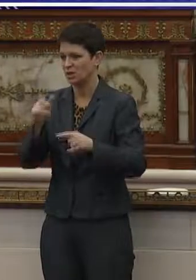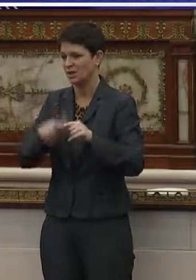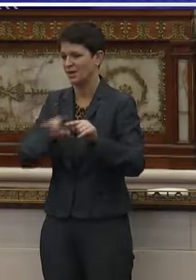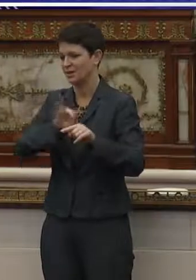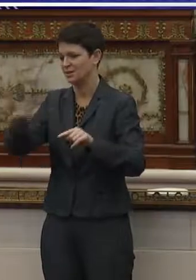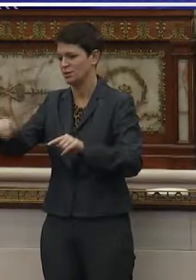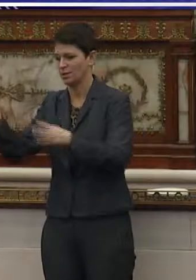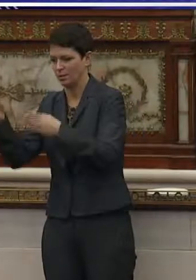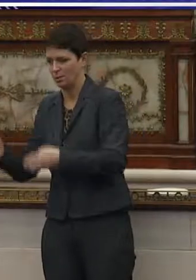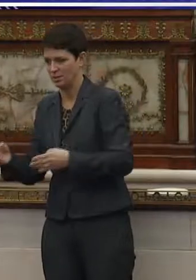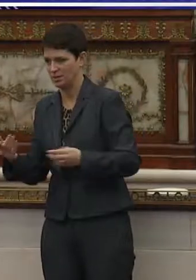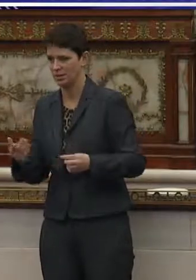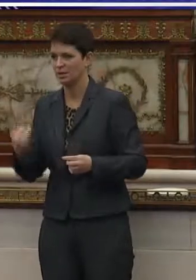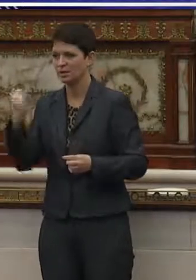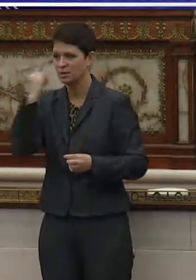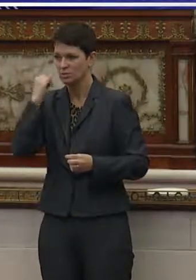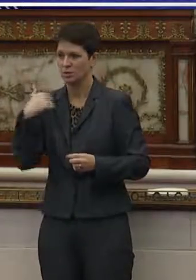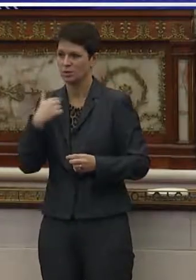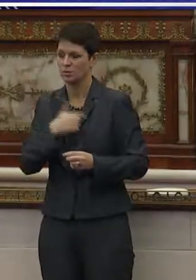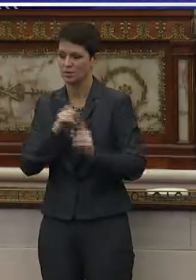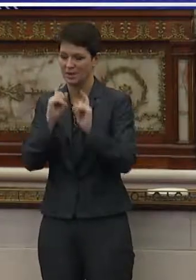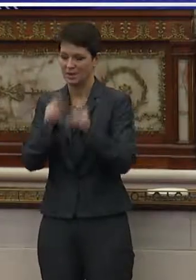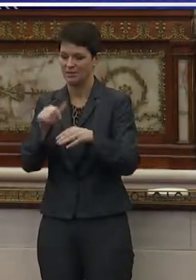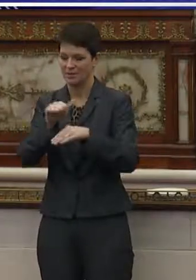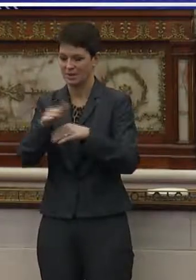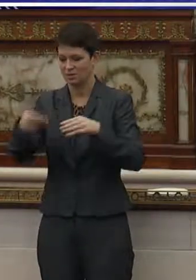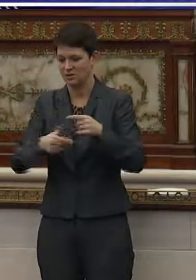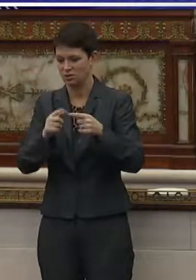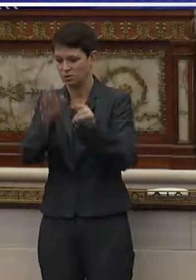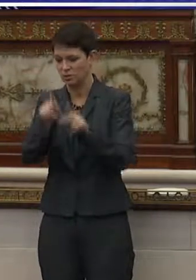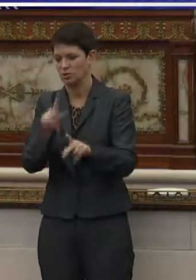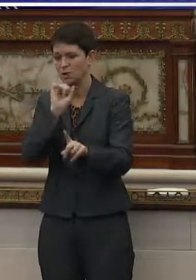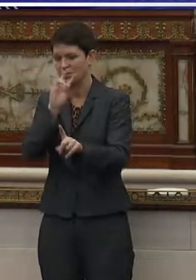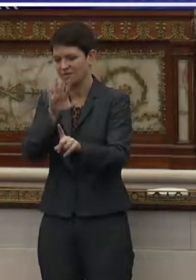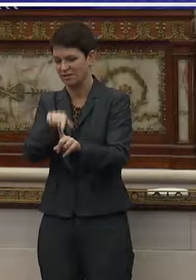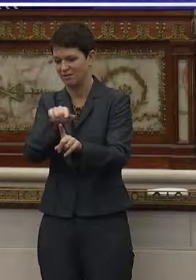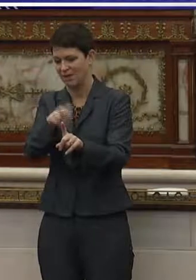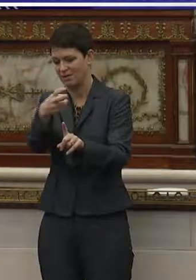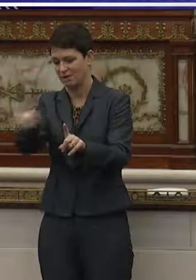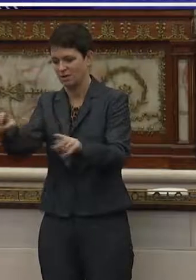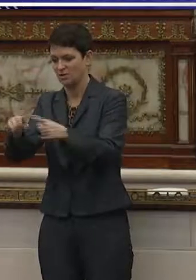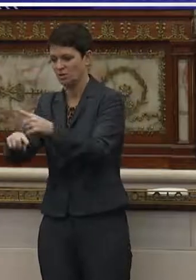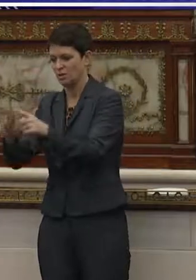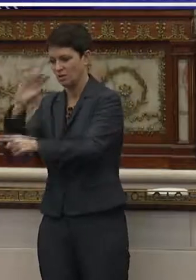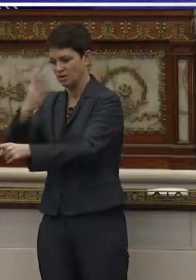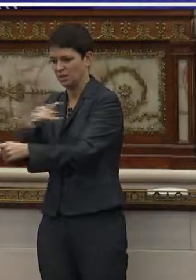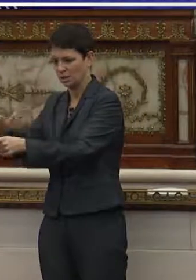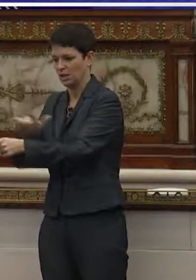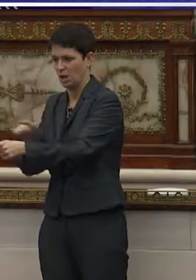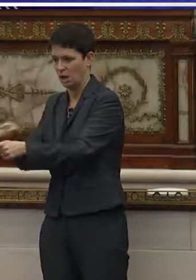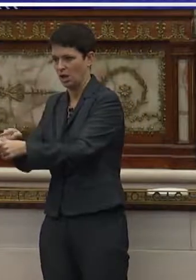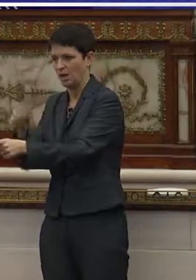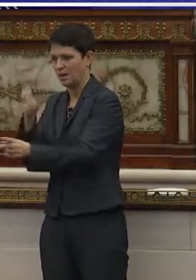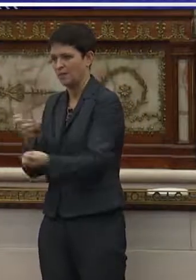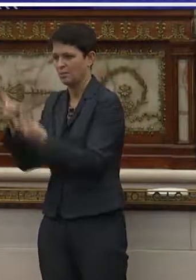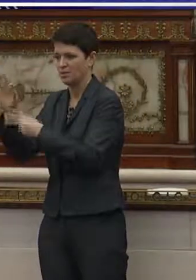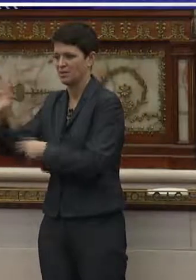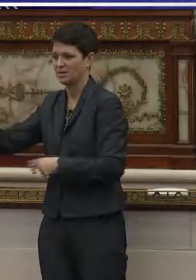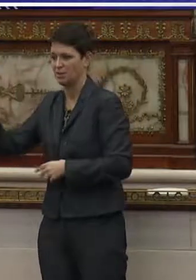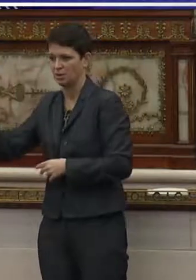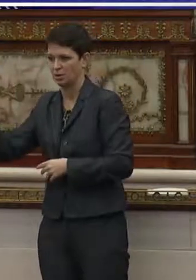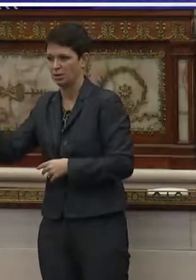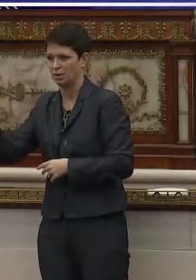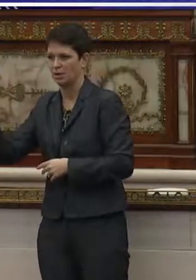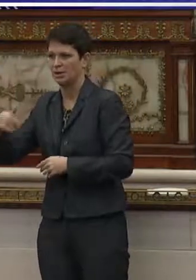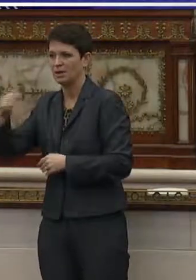So what happens is if we give an invitation to a 75-year-old and they pass it on to their son-in-law and he posts it on Facebook,